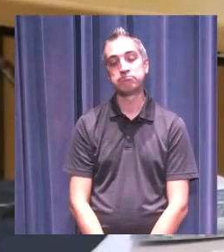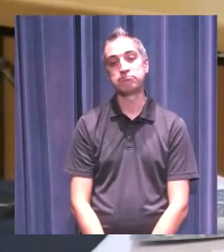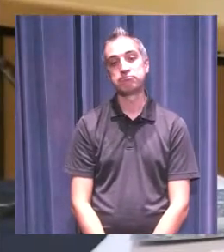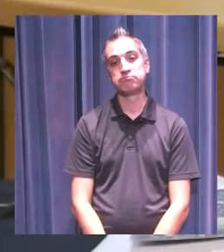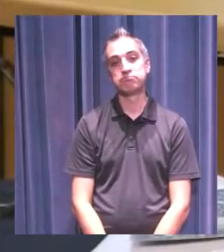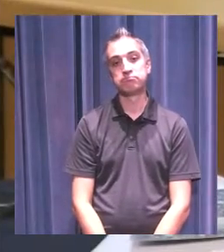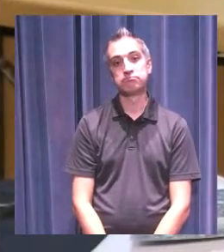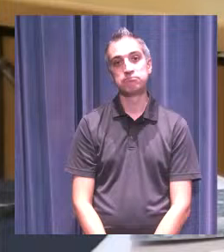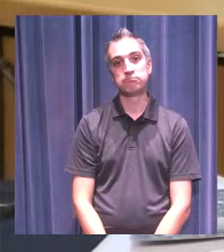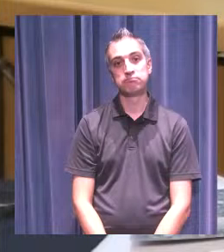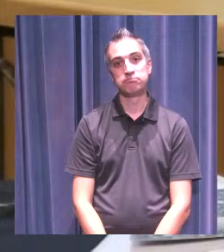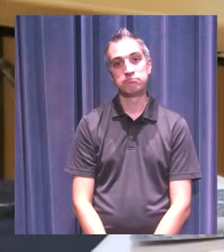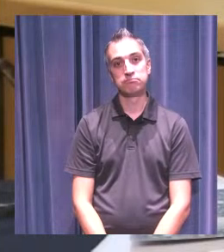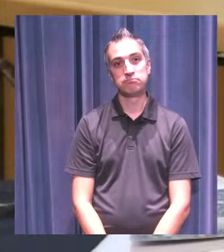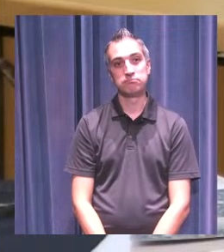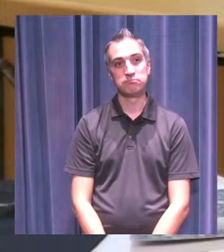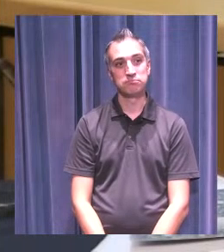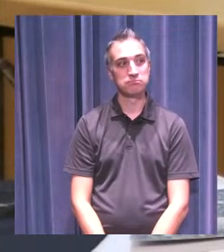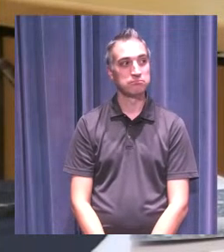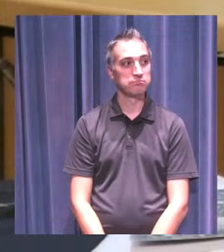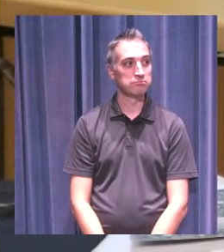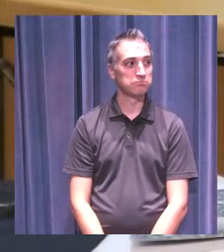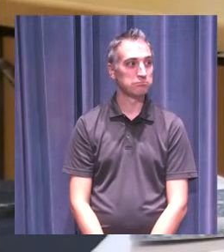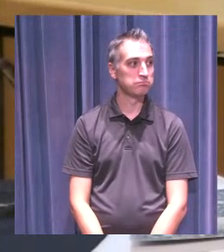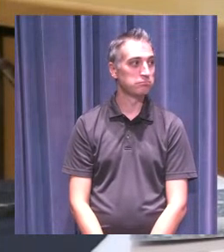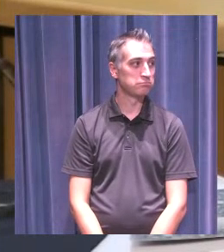I believe one of our officers has that patent.